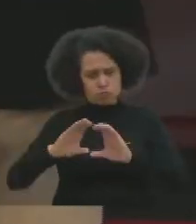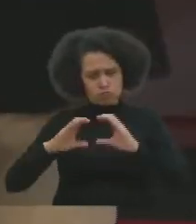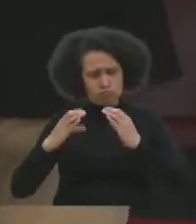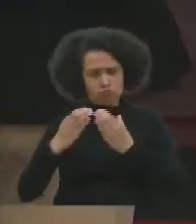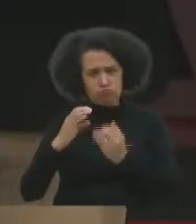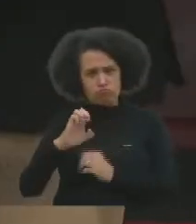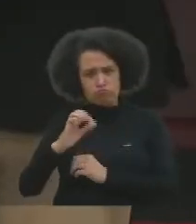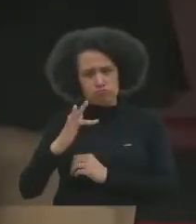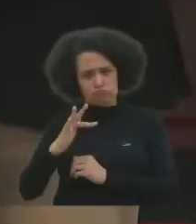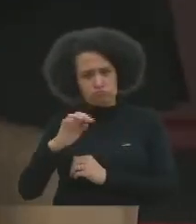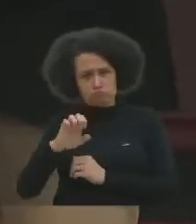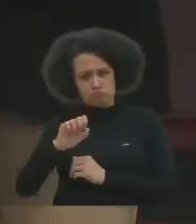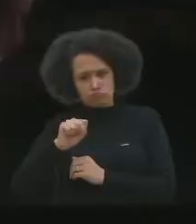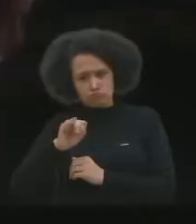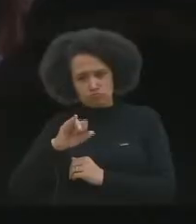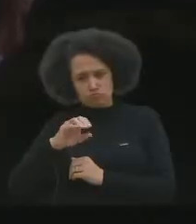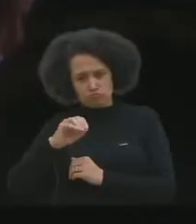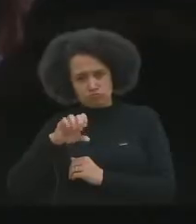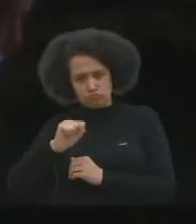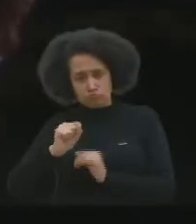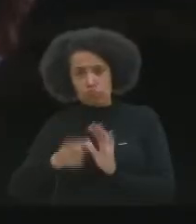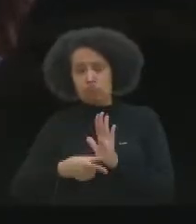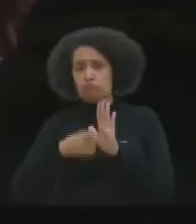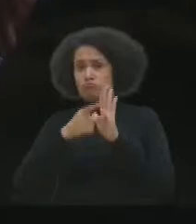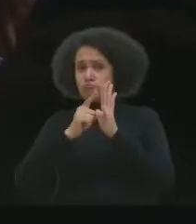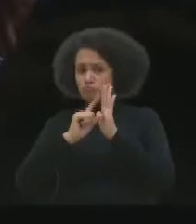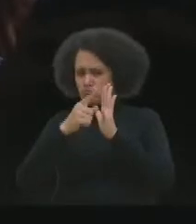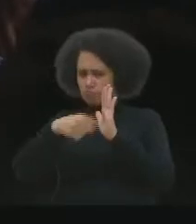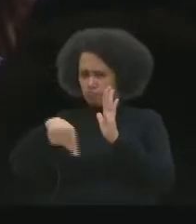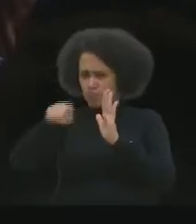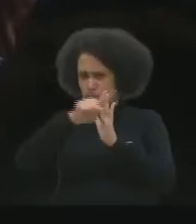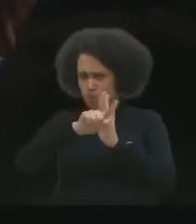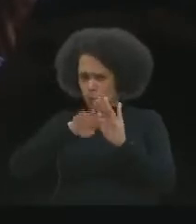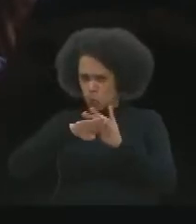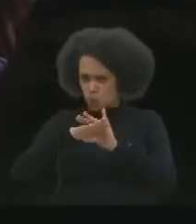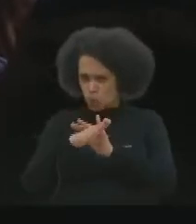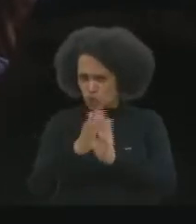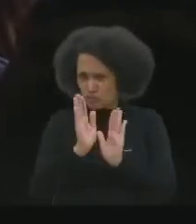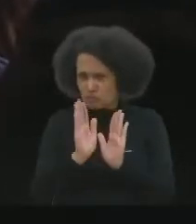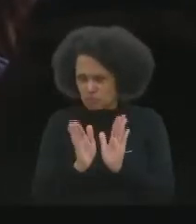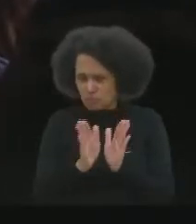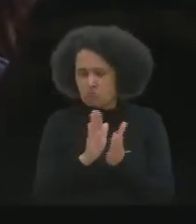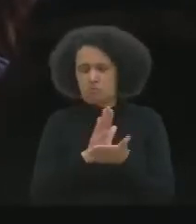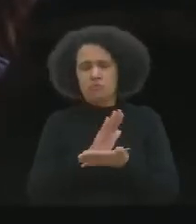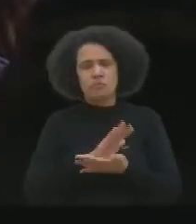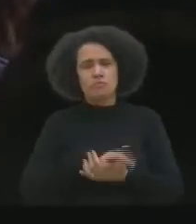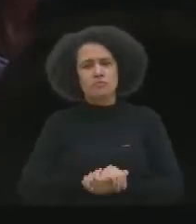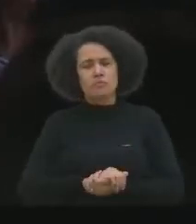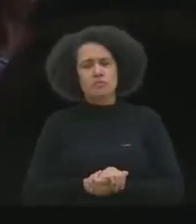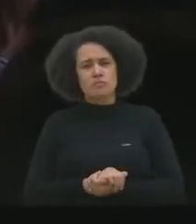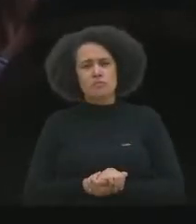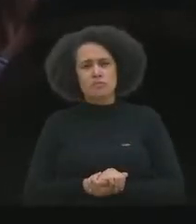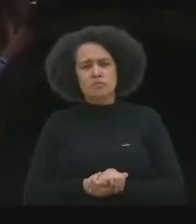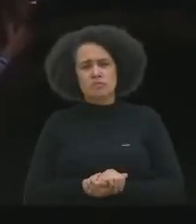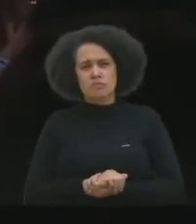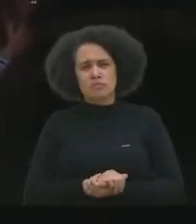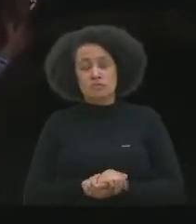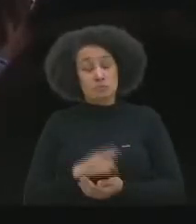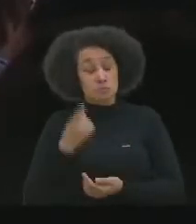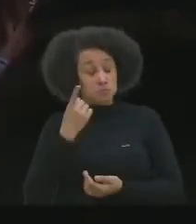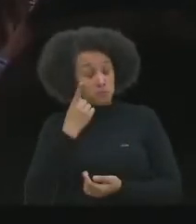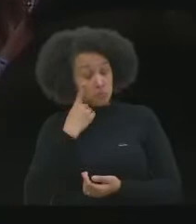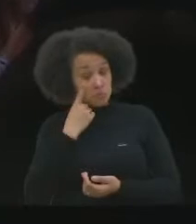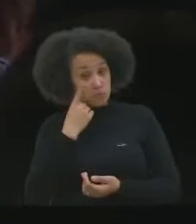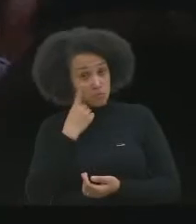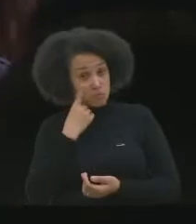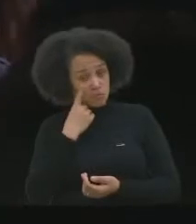are familiar with this passage. Muitos de vocês já estão familiarizados com essa passagem. It says, draw your strength from the Lord. Diz, olha,